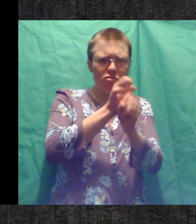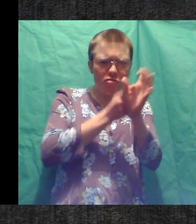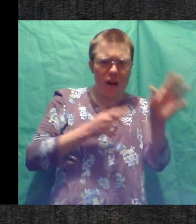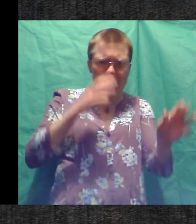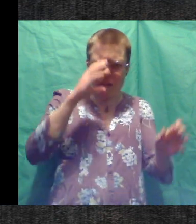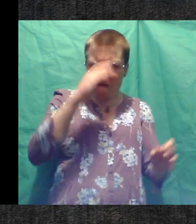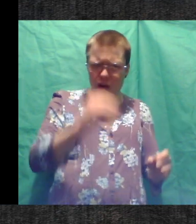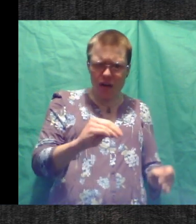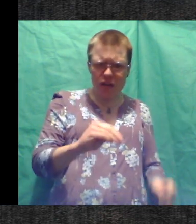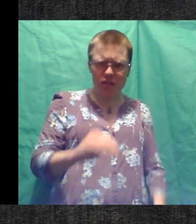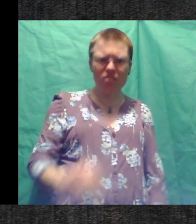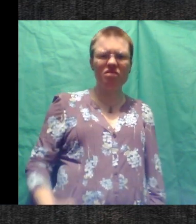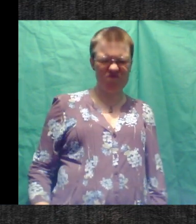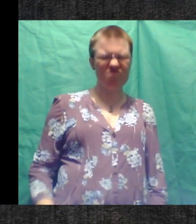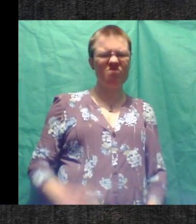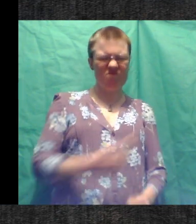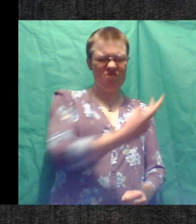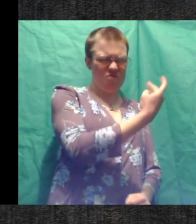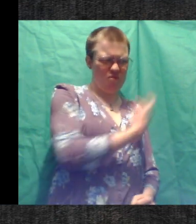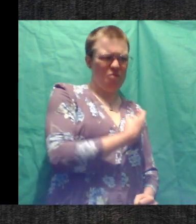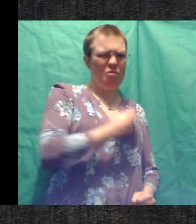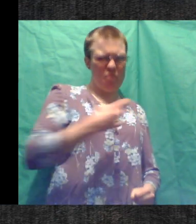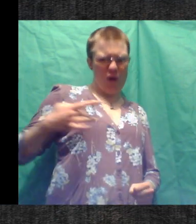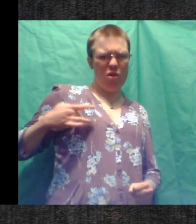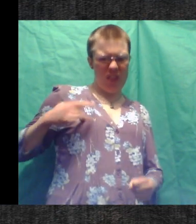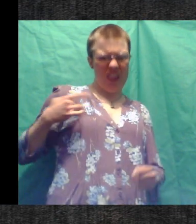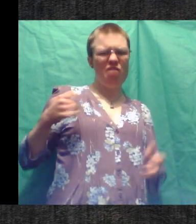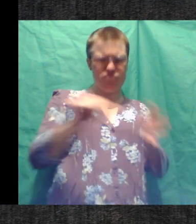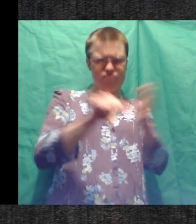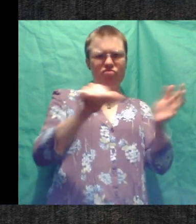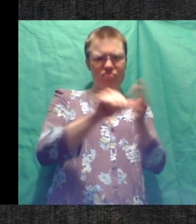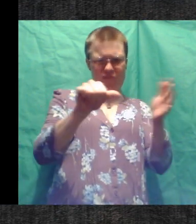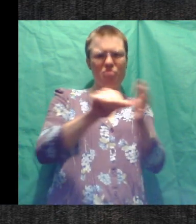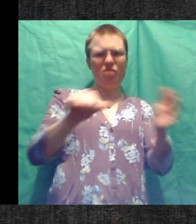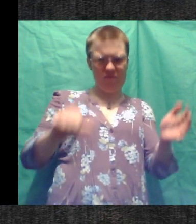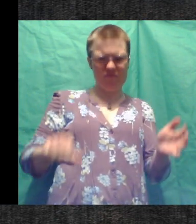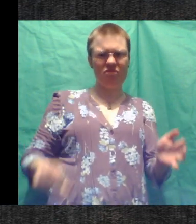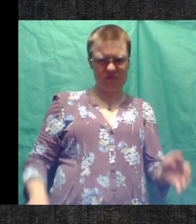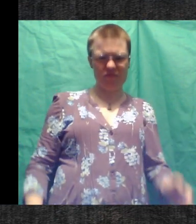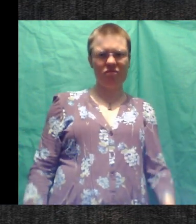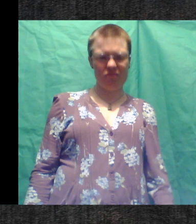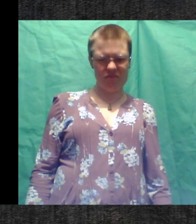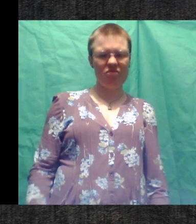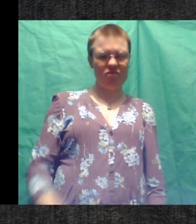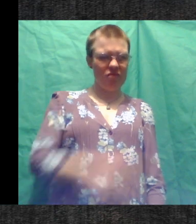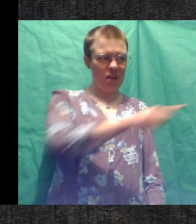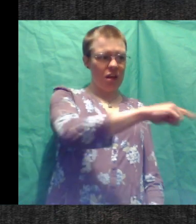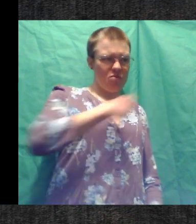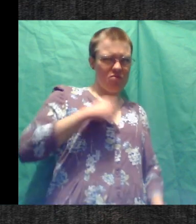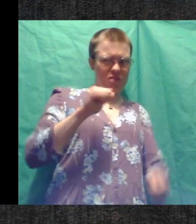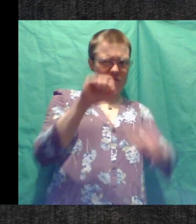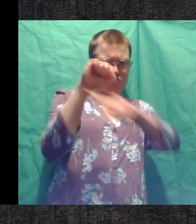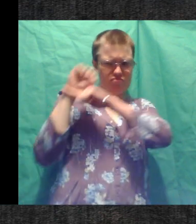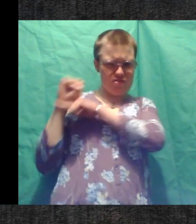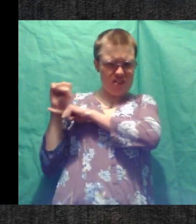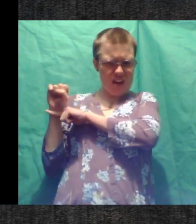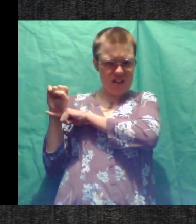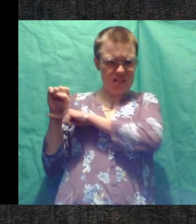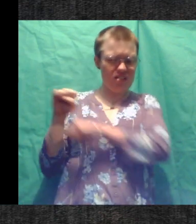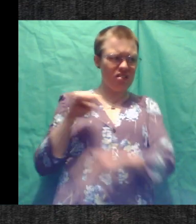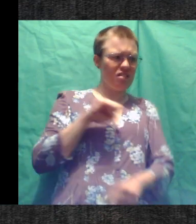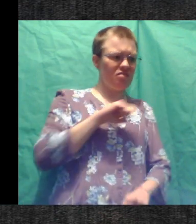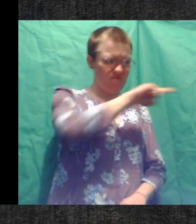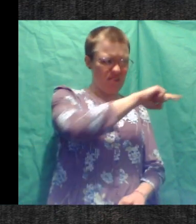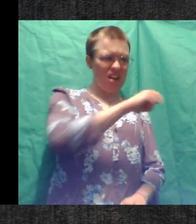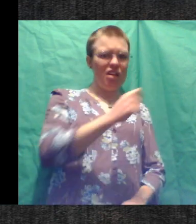No. Gray Fox? We survived that hell together, Frank and I. He